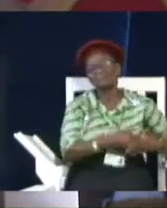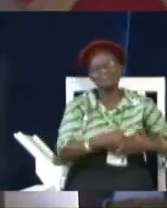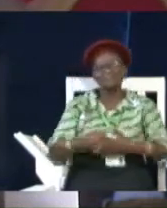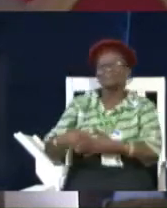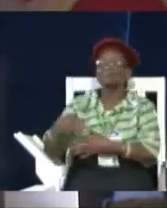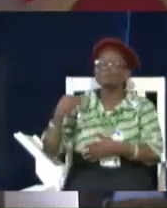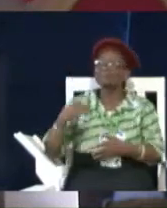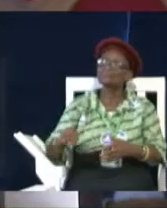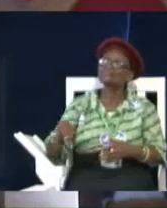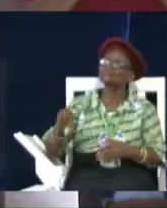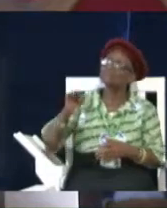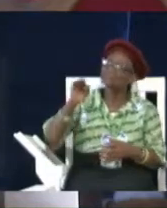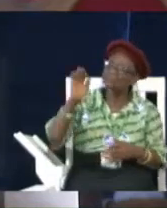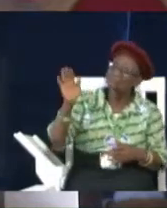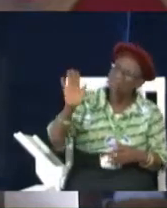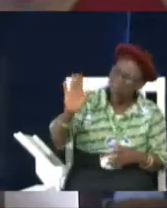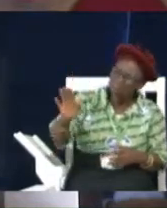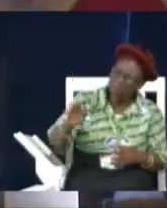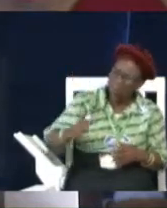jumping back to life.